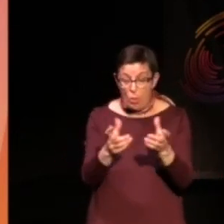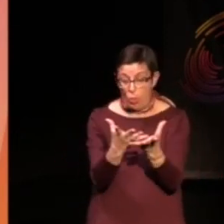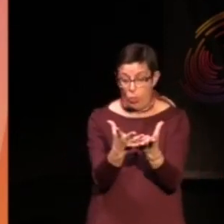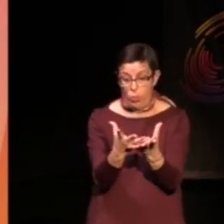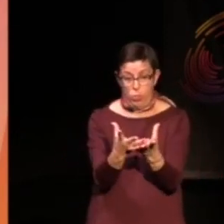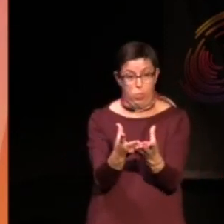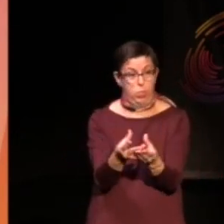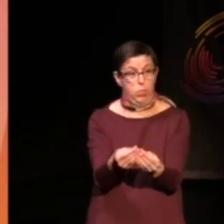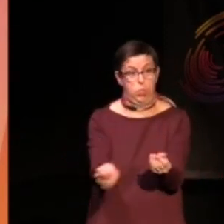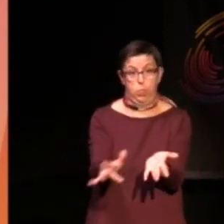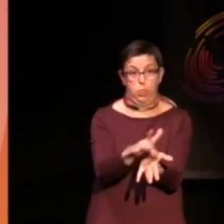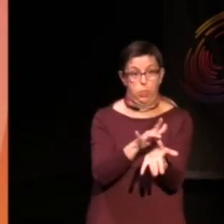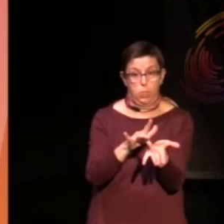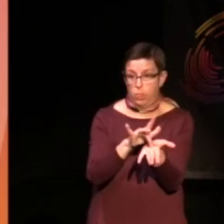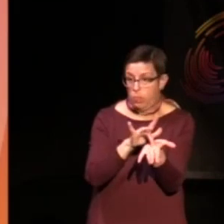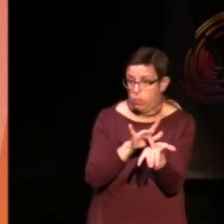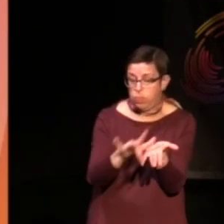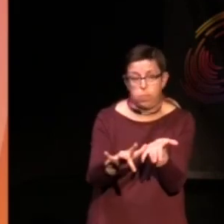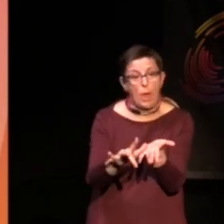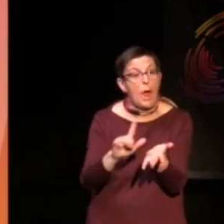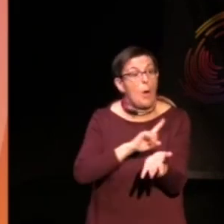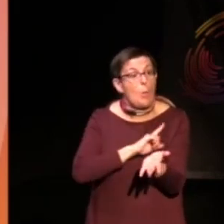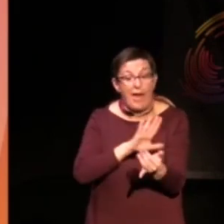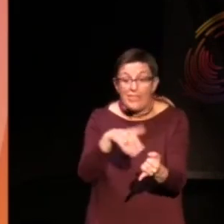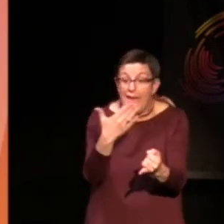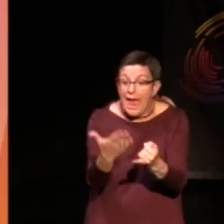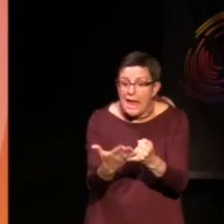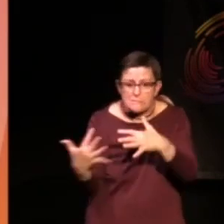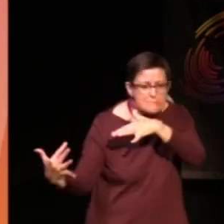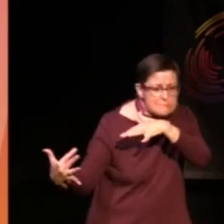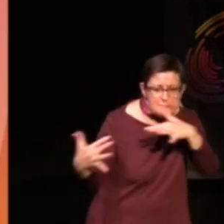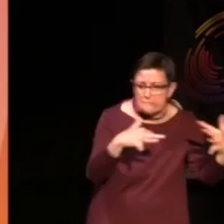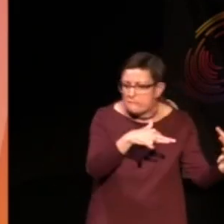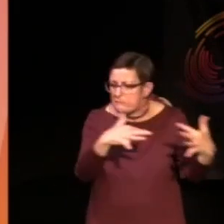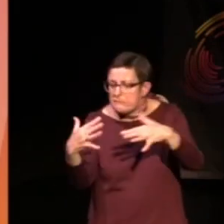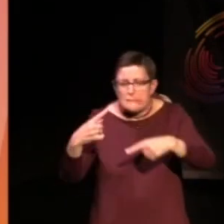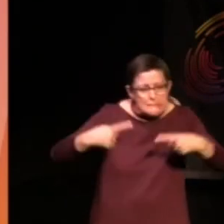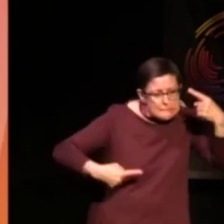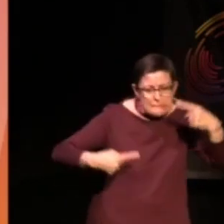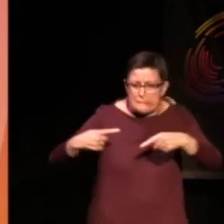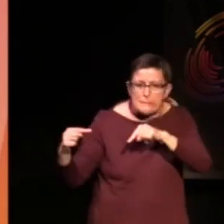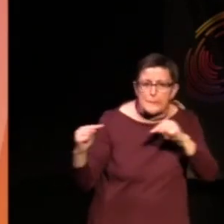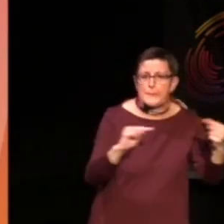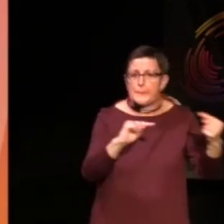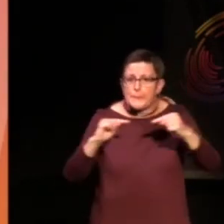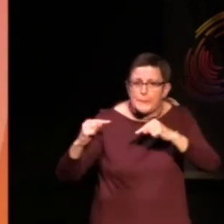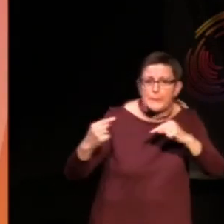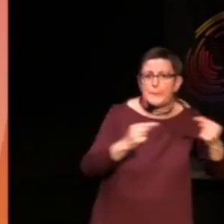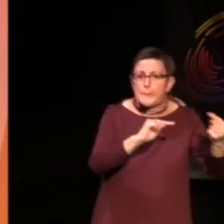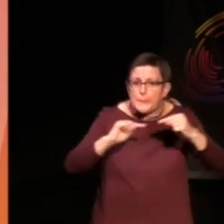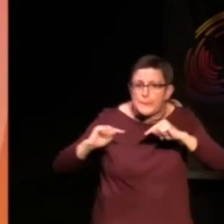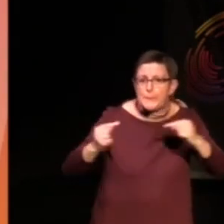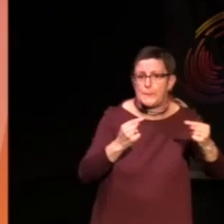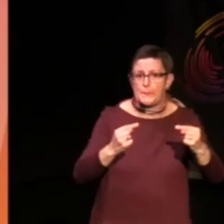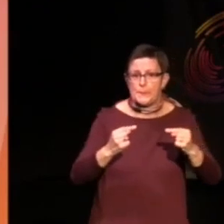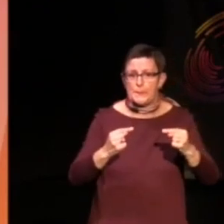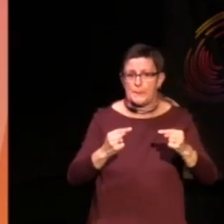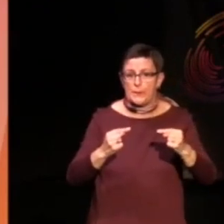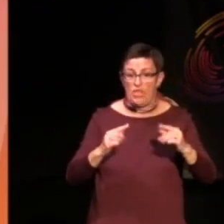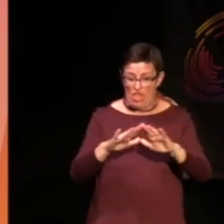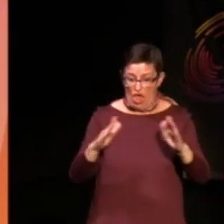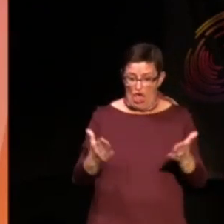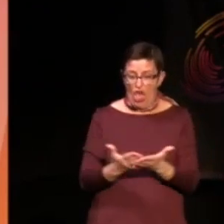mad, fighting and gibbering, a dwindling swarm of super Nazis on a devastated